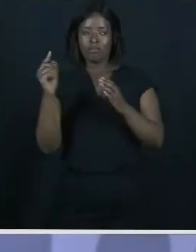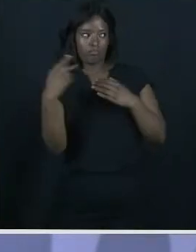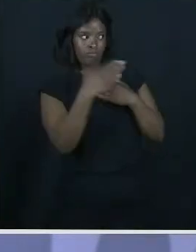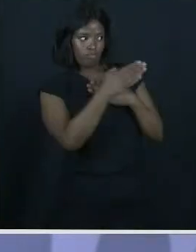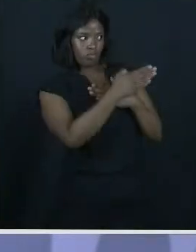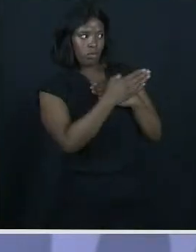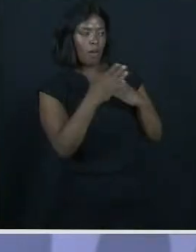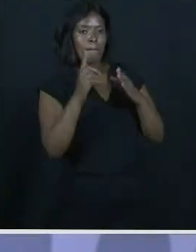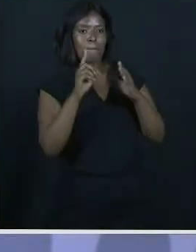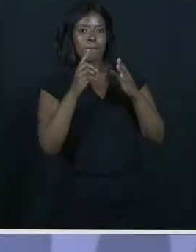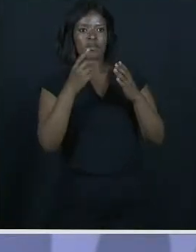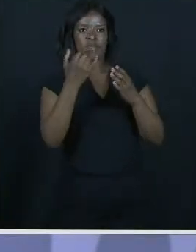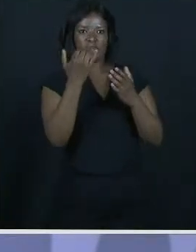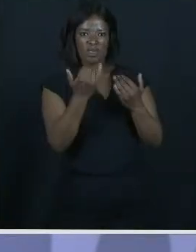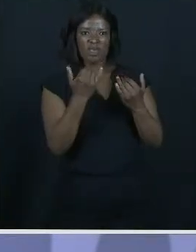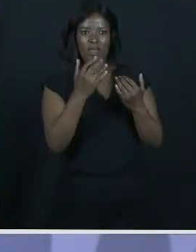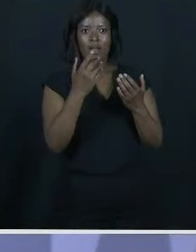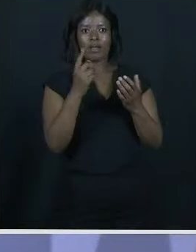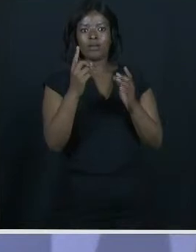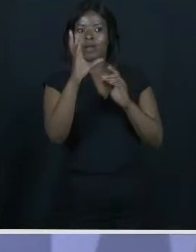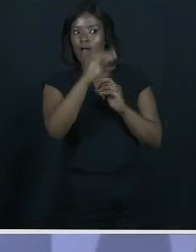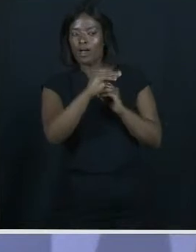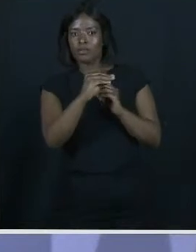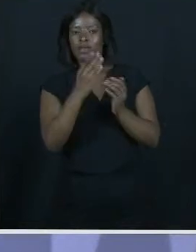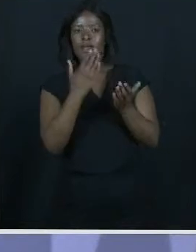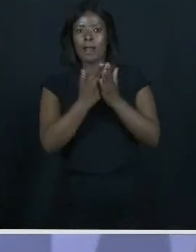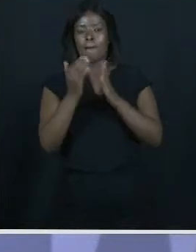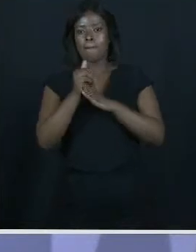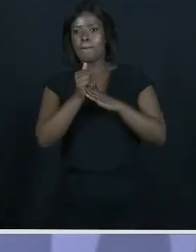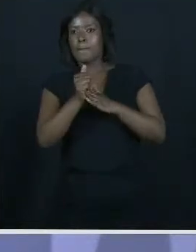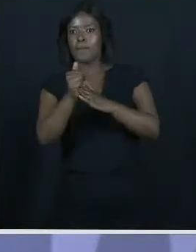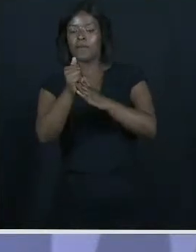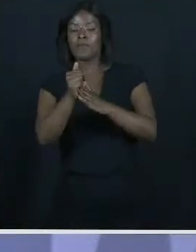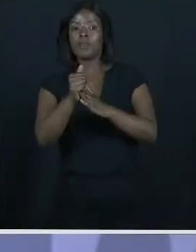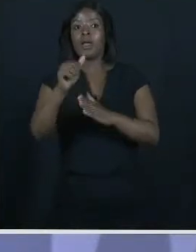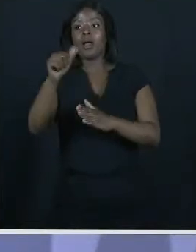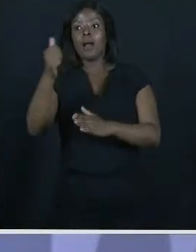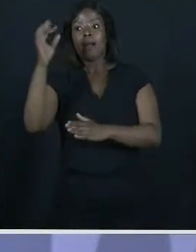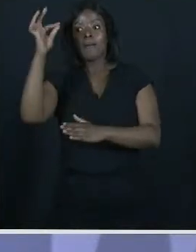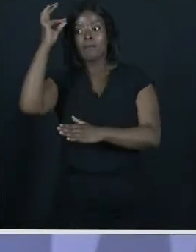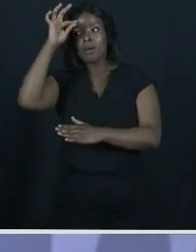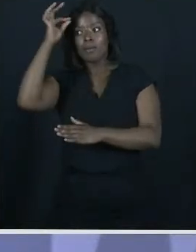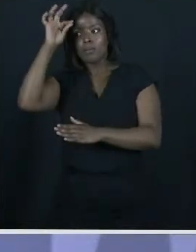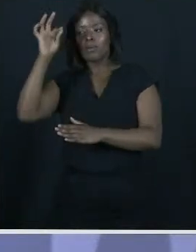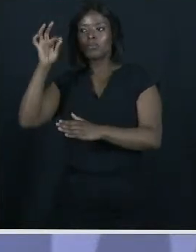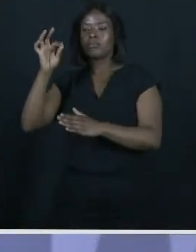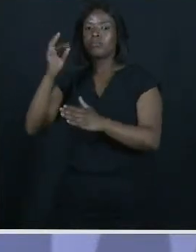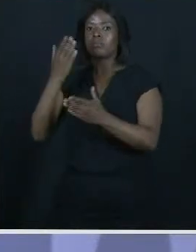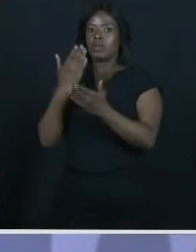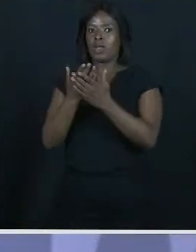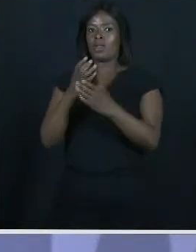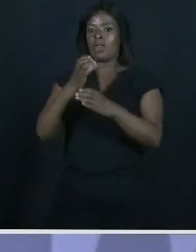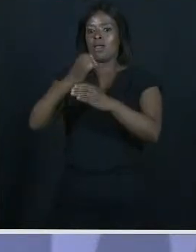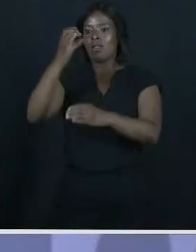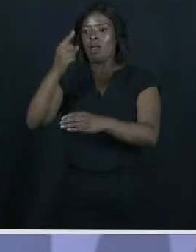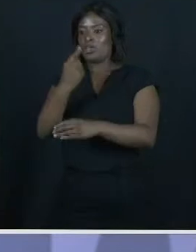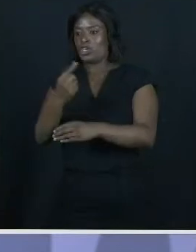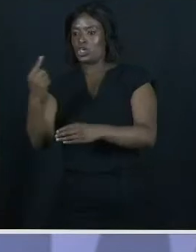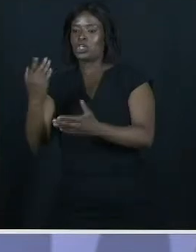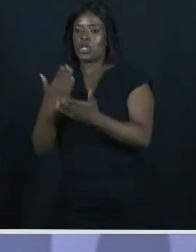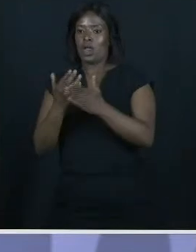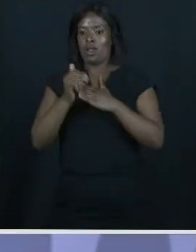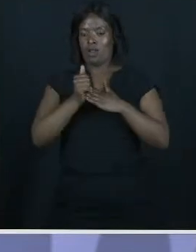and then take them there. There will be people from government and people from civil society who will lead these pillars.